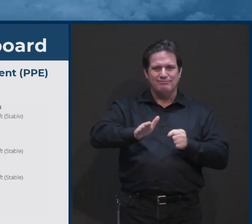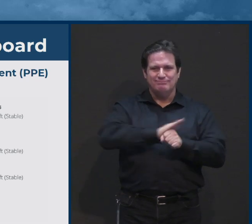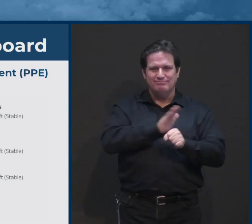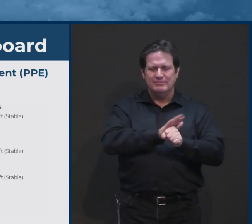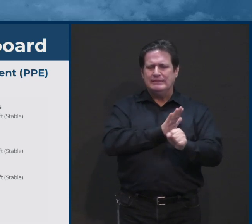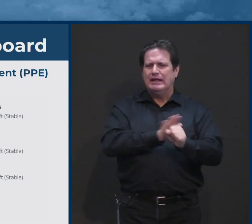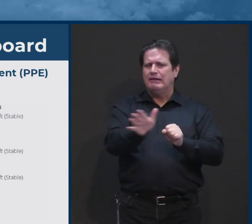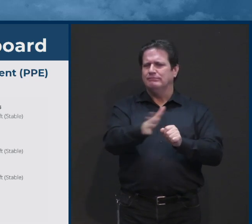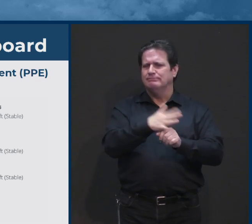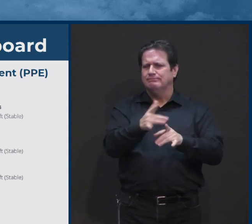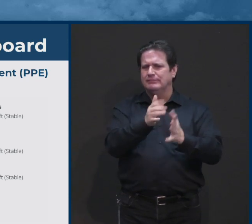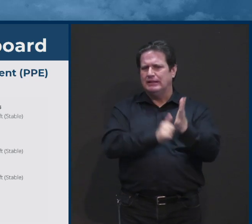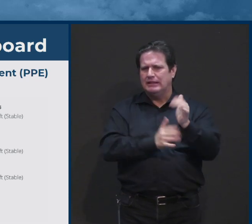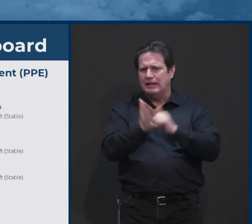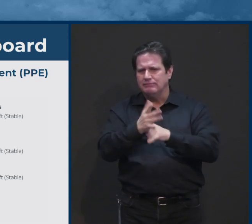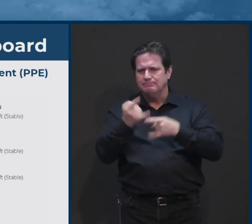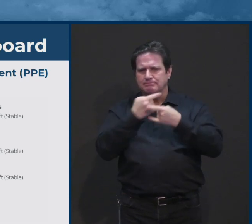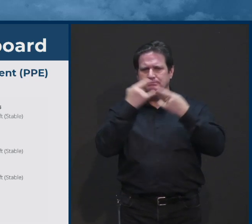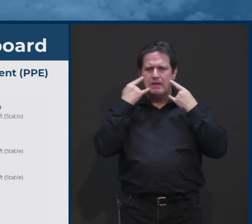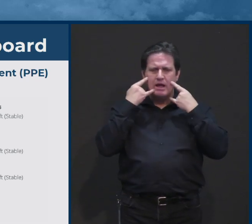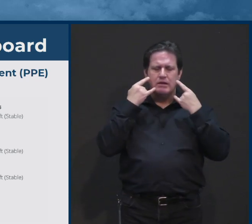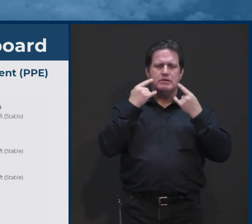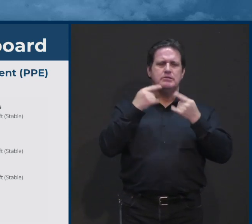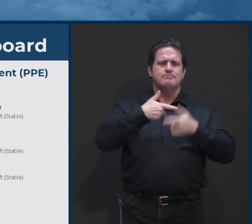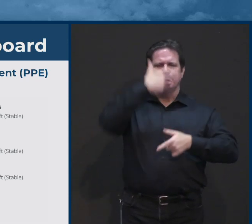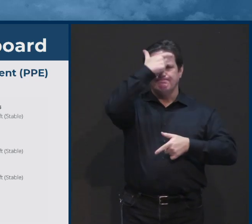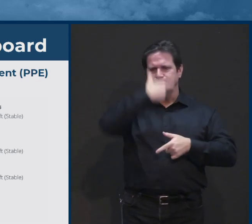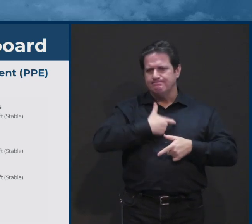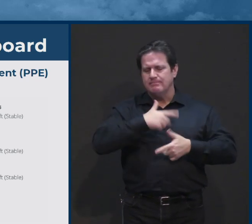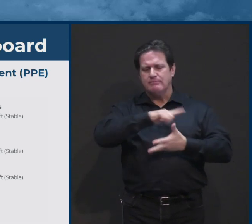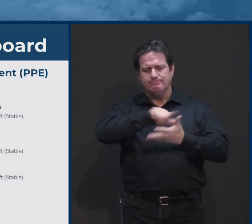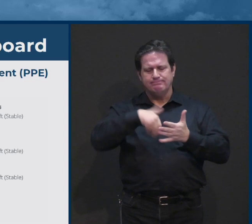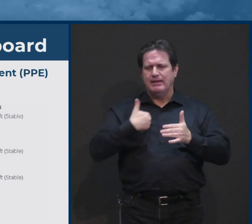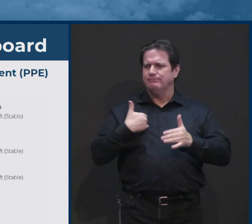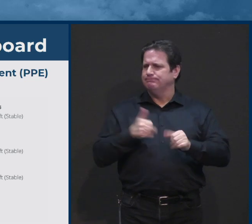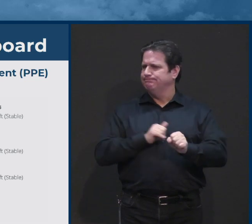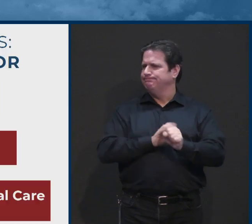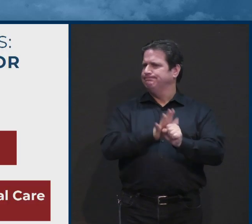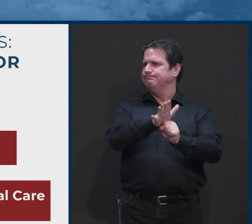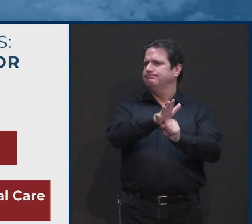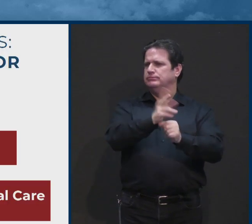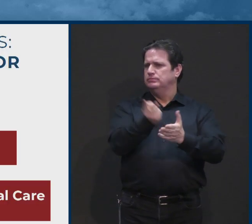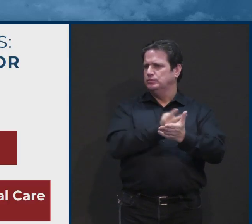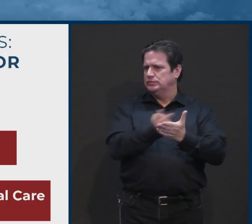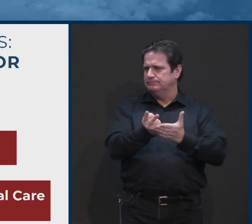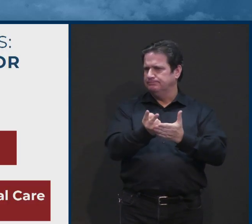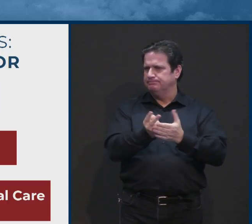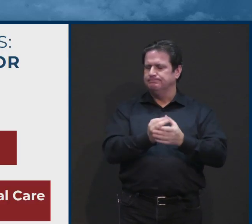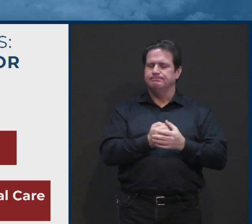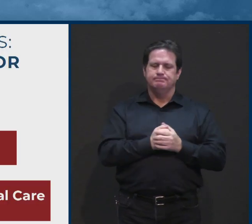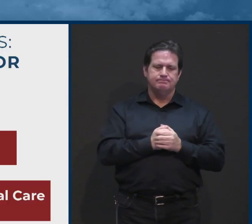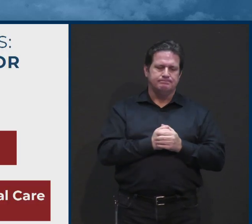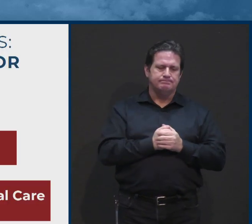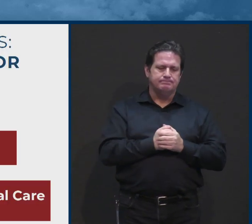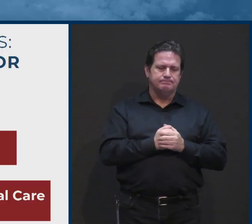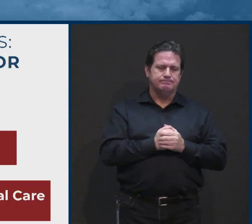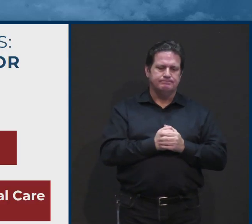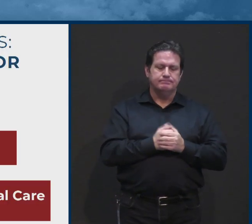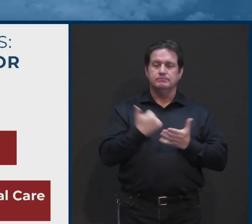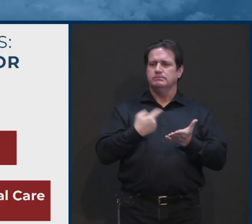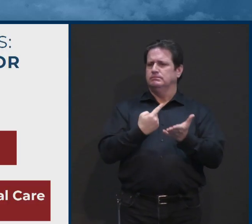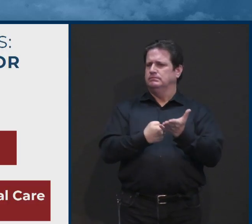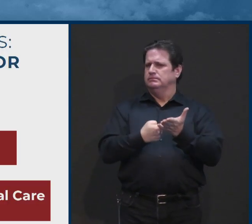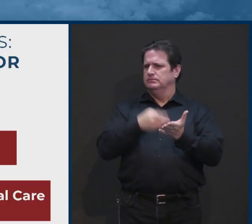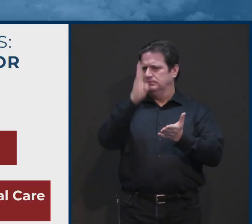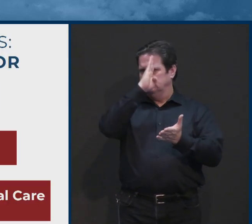have gotten those gloves in a couple weeks back. So we talked about hospitalizations. Just a